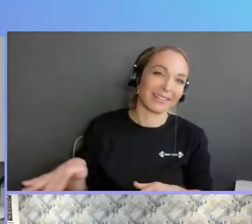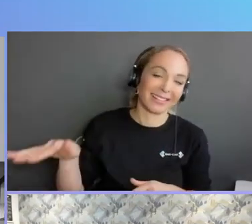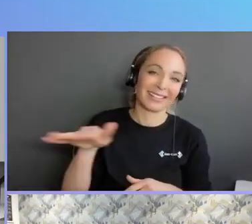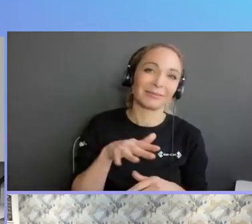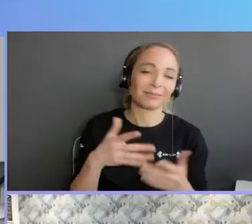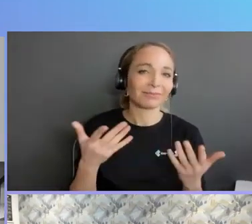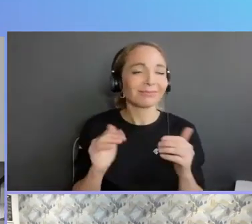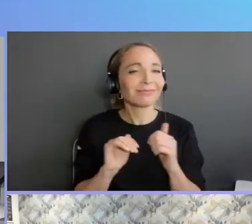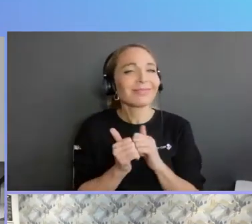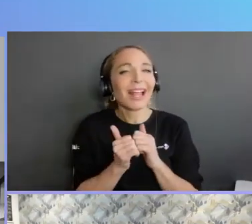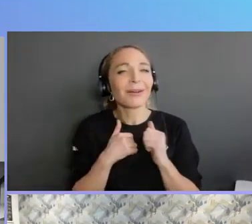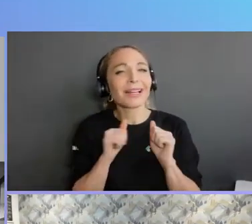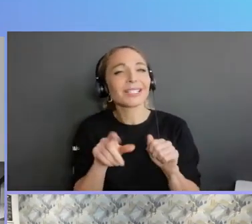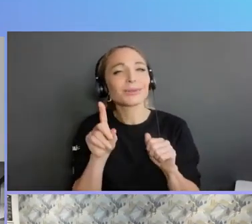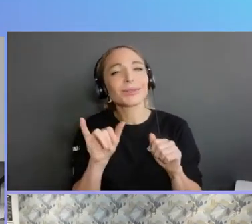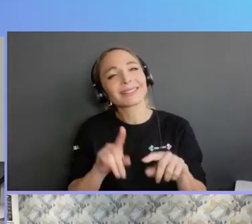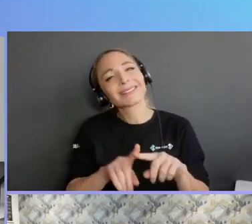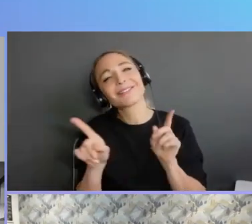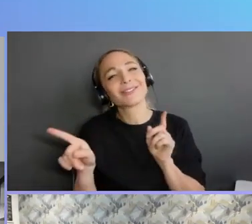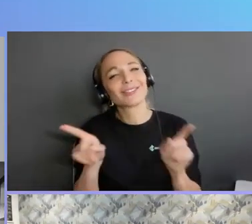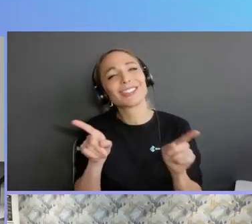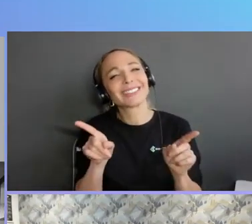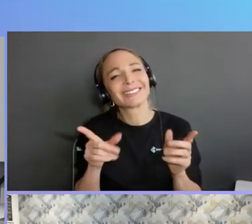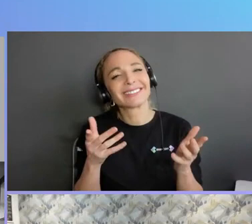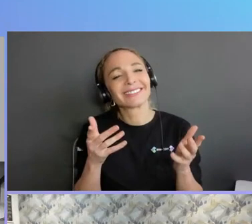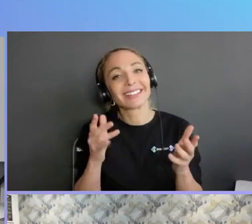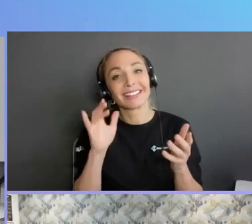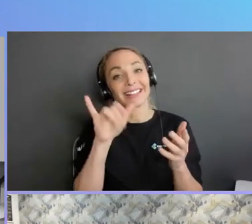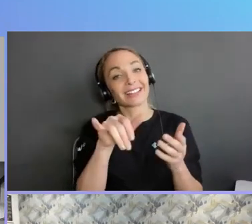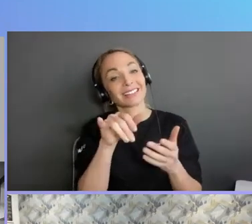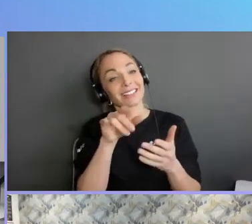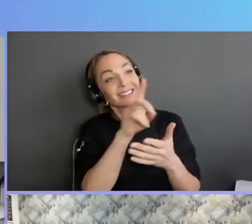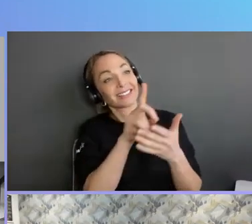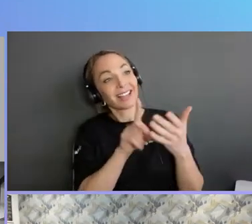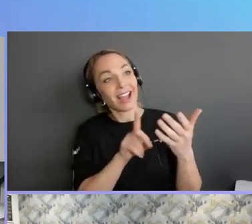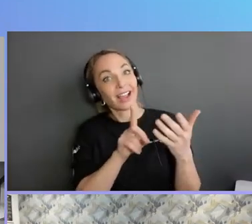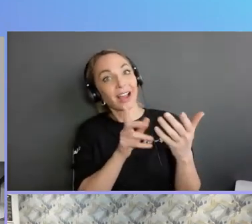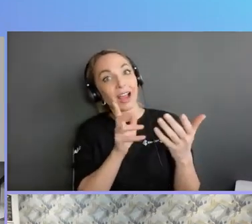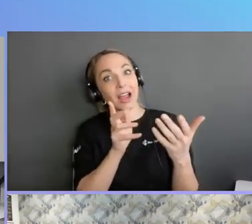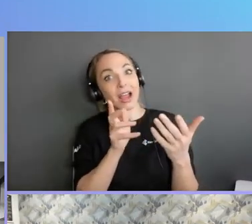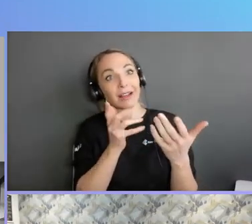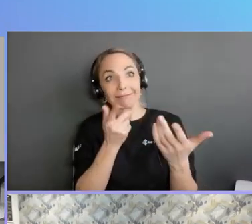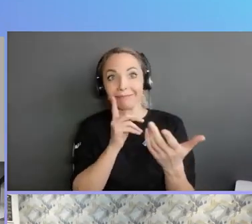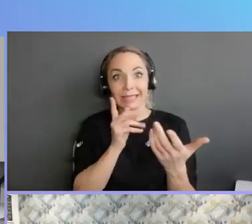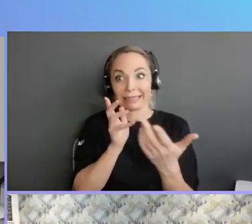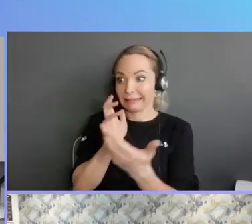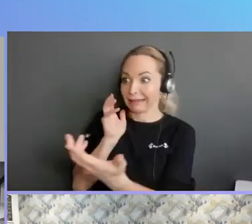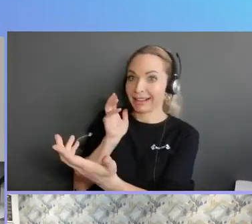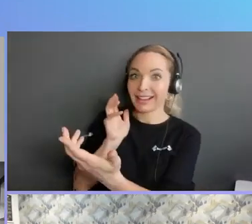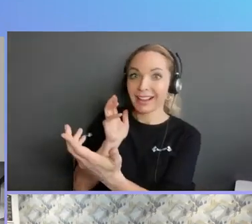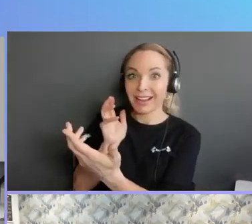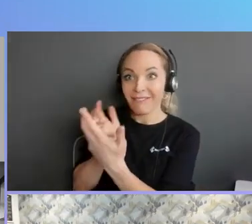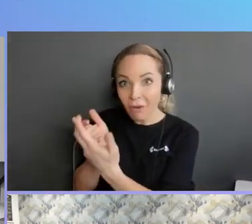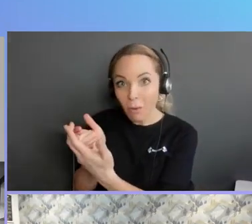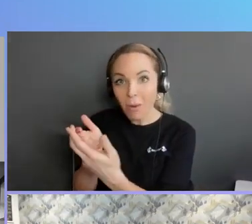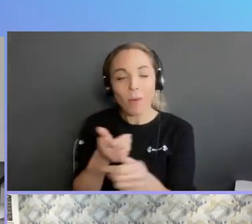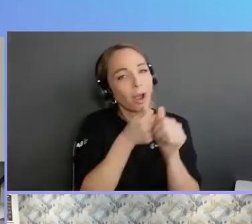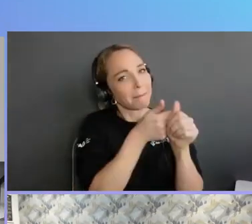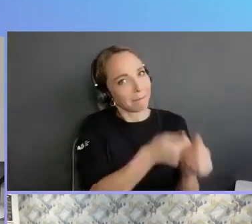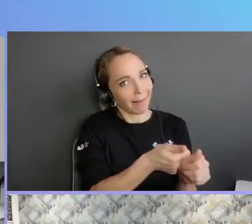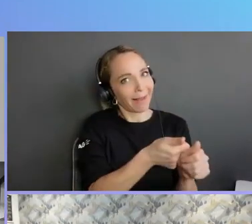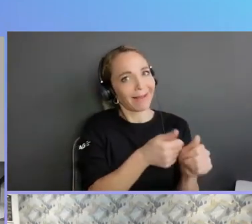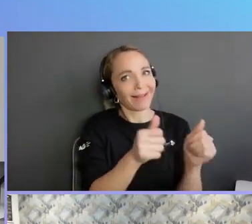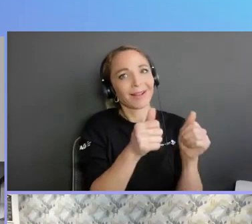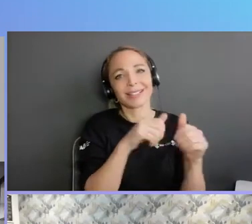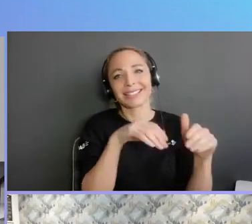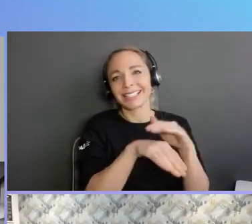how could I do that different? Does this design conform or does it comply with accessibility guidelines? It's